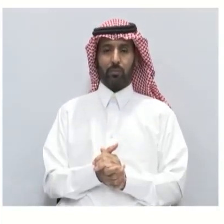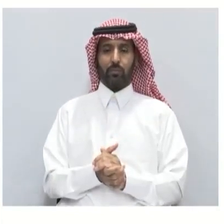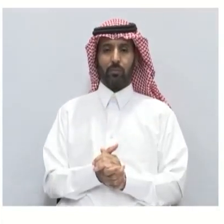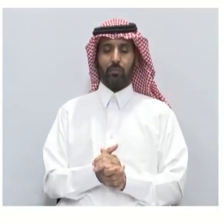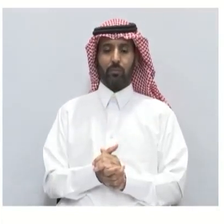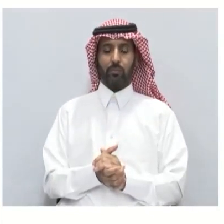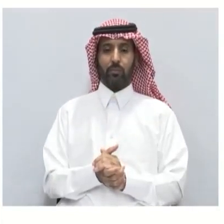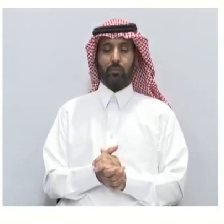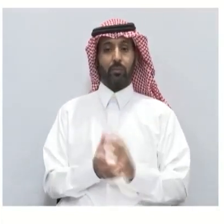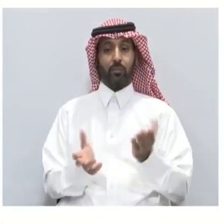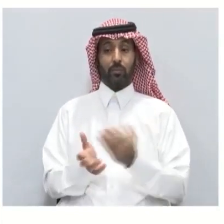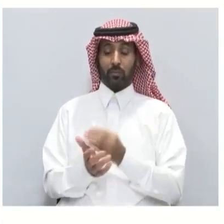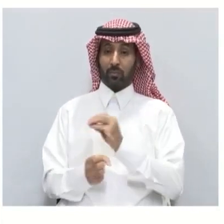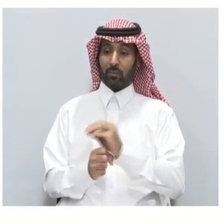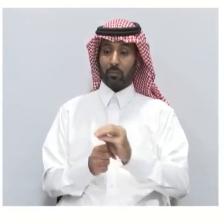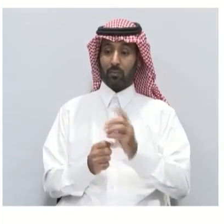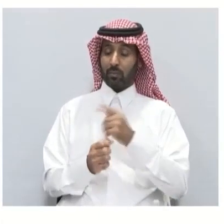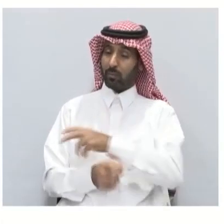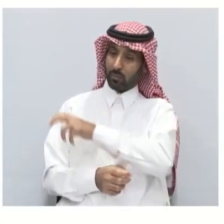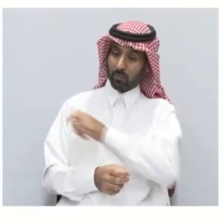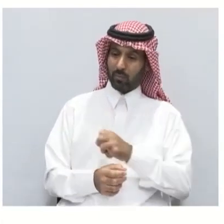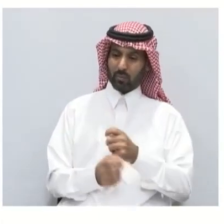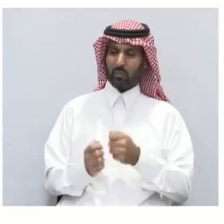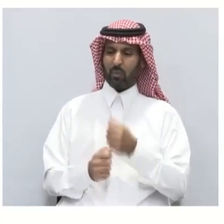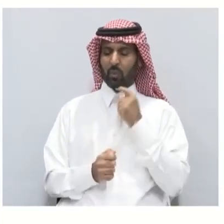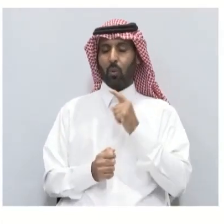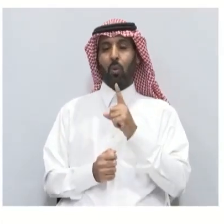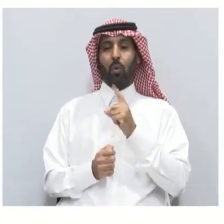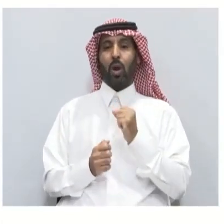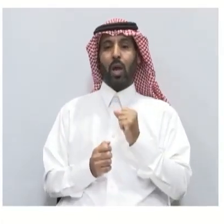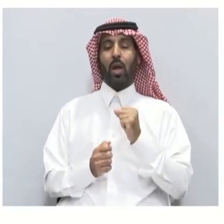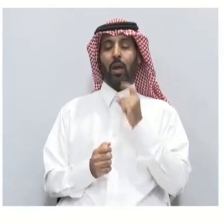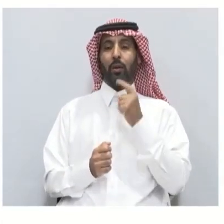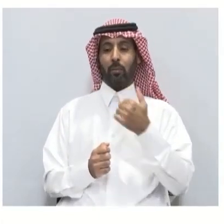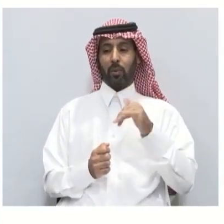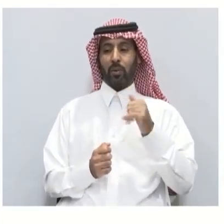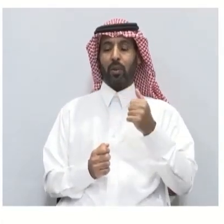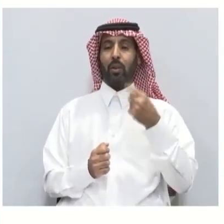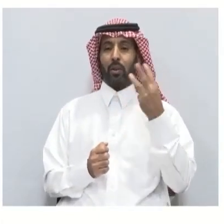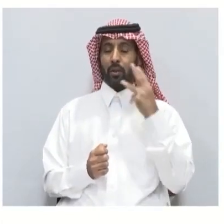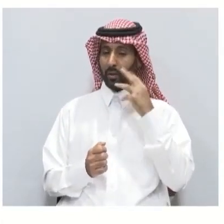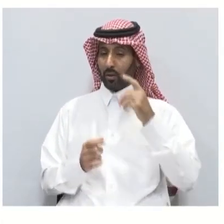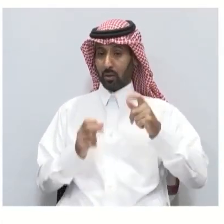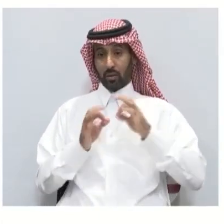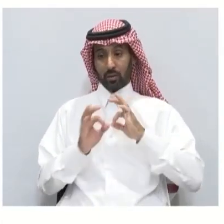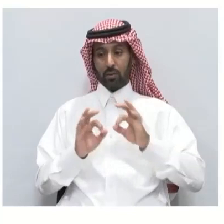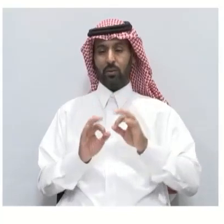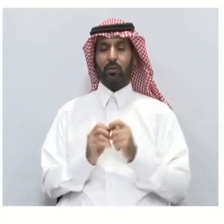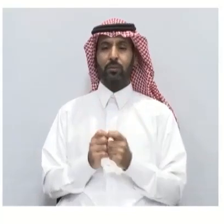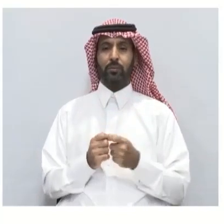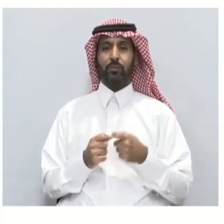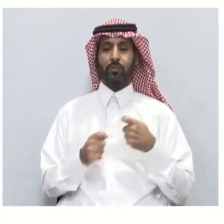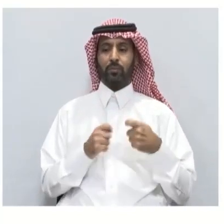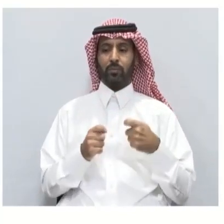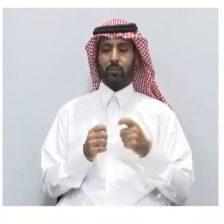So the story here tells us about robbers who stole $1.3 million and they tried to get away in